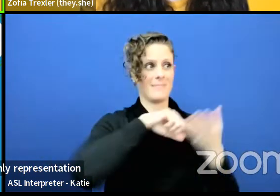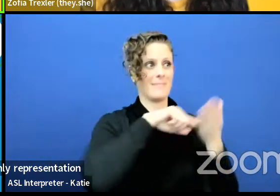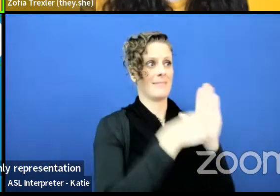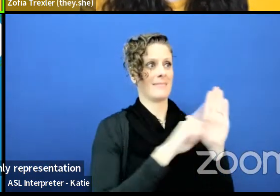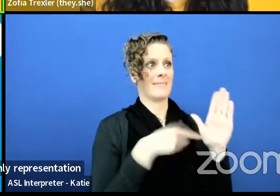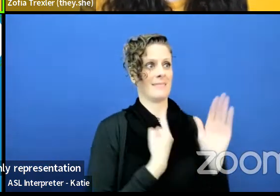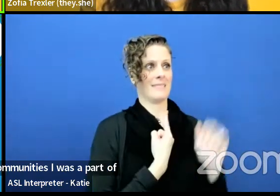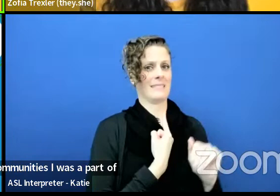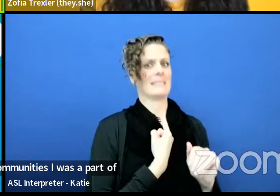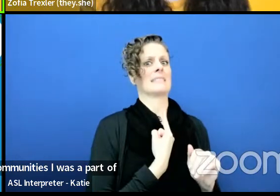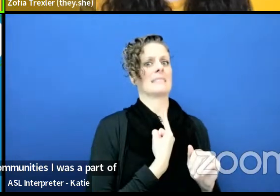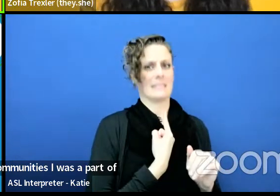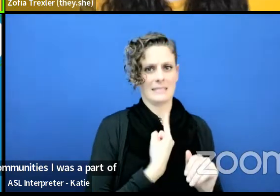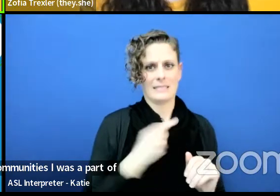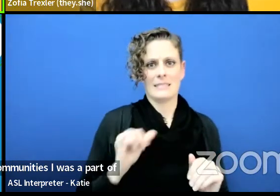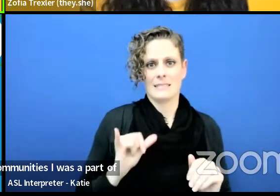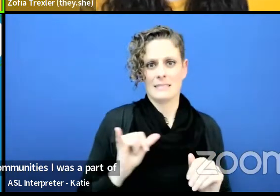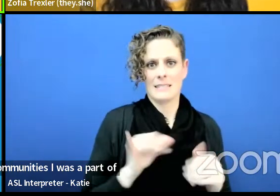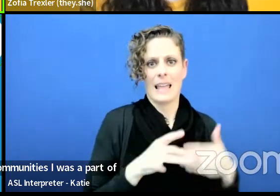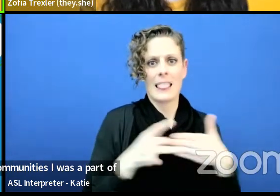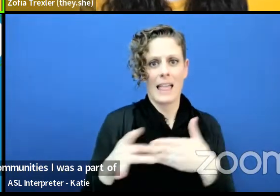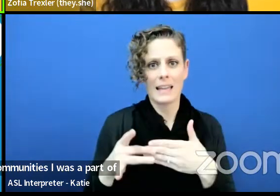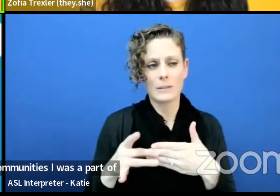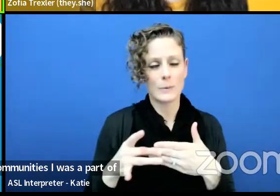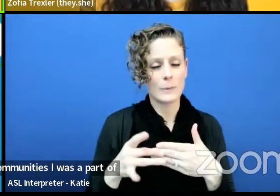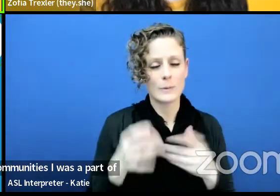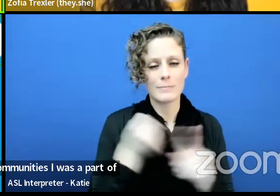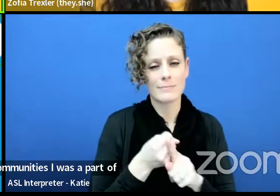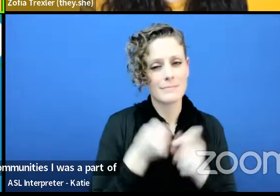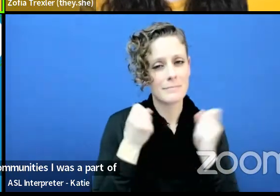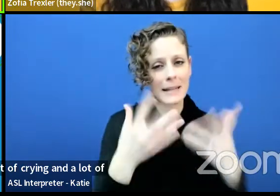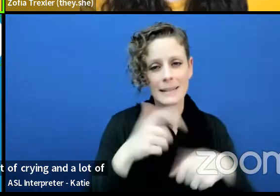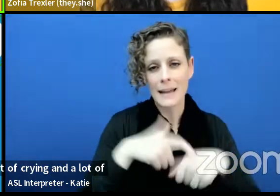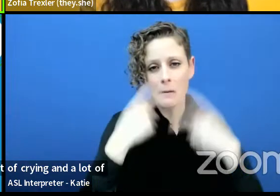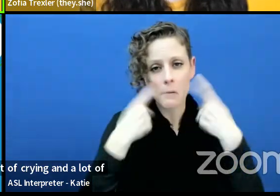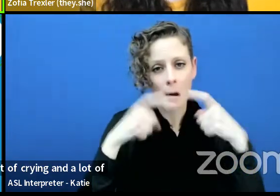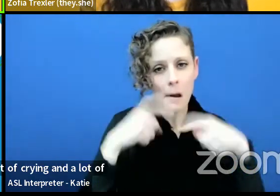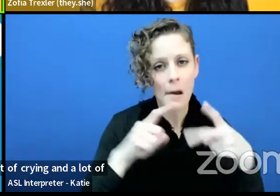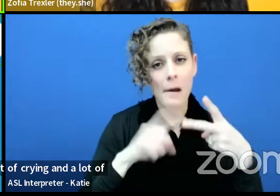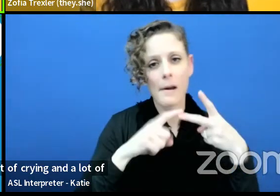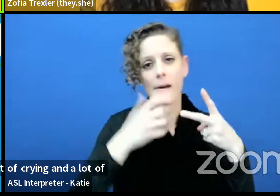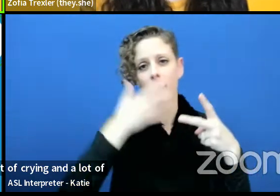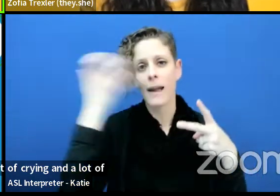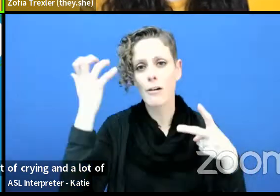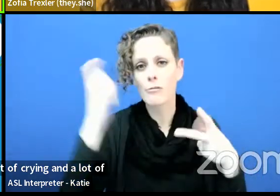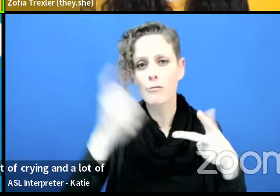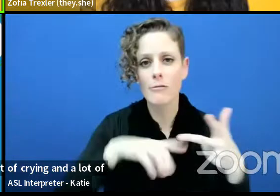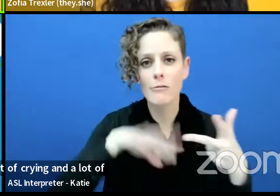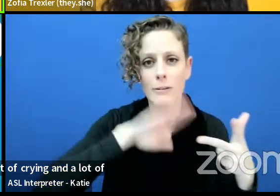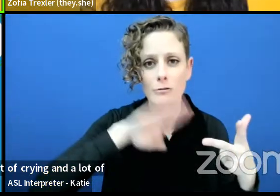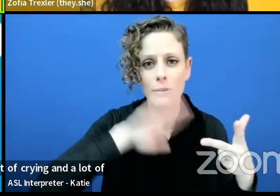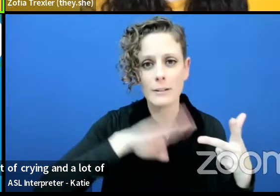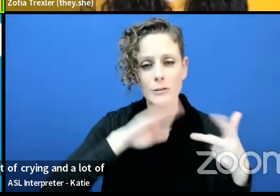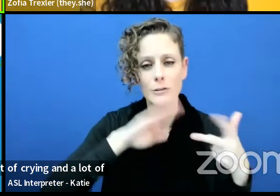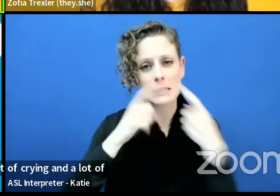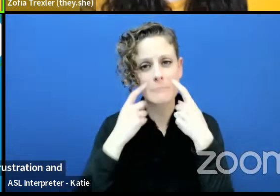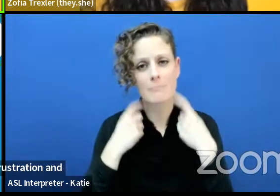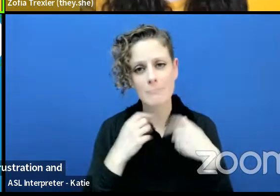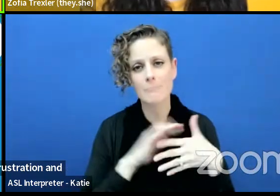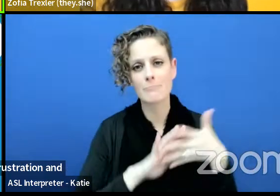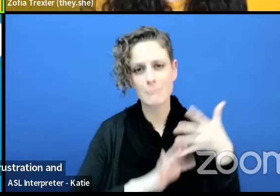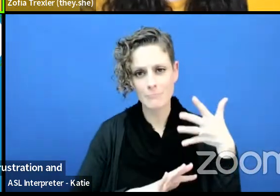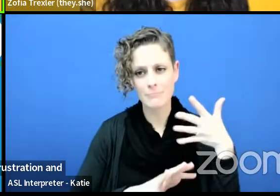led towards a lot of crying and a lot of anger and frustration, but it took